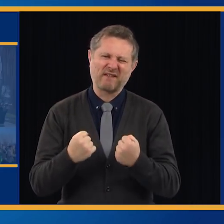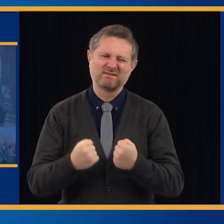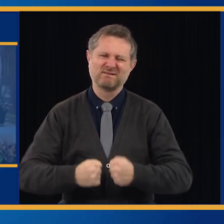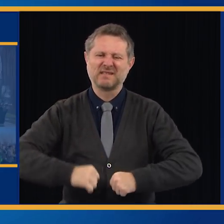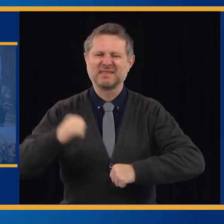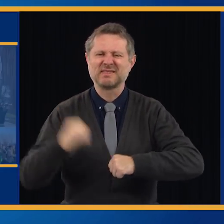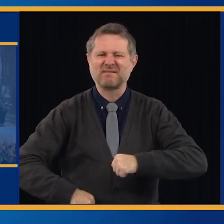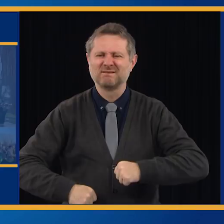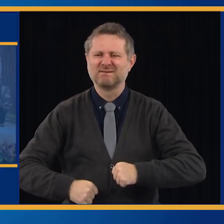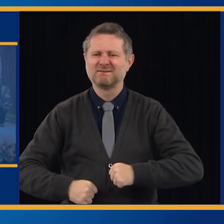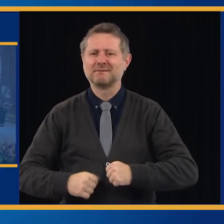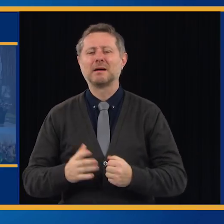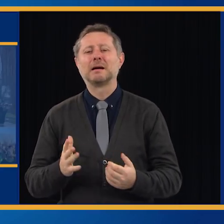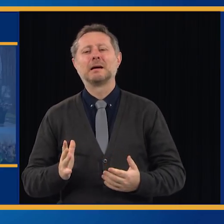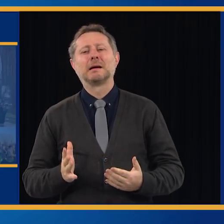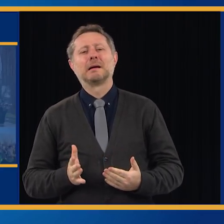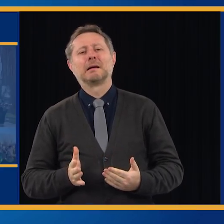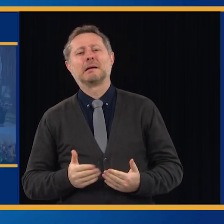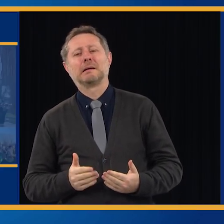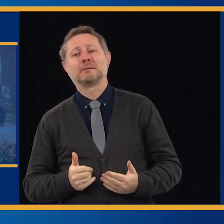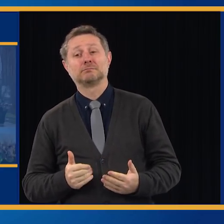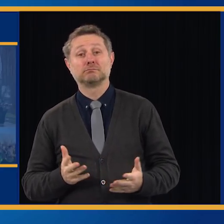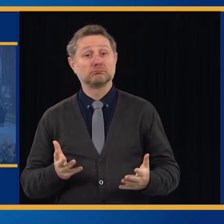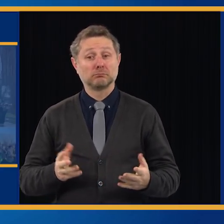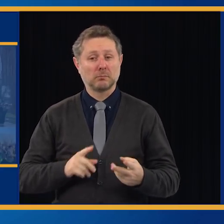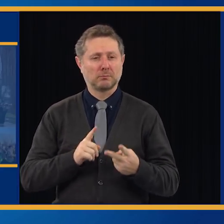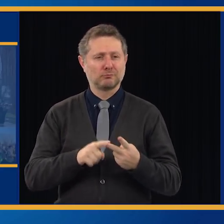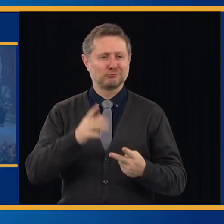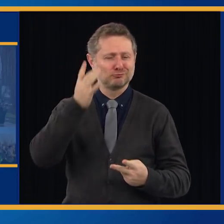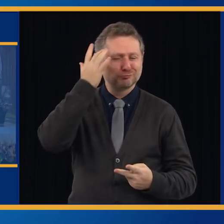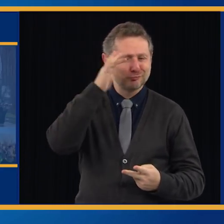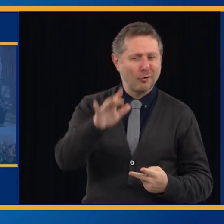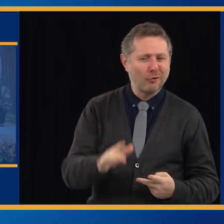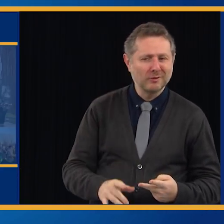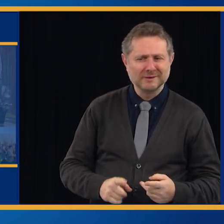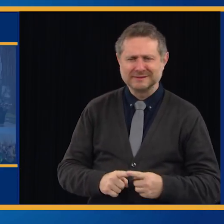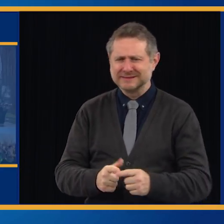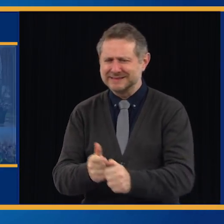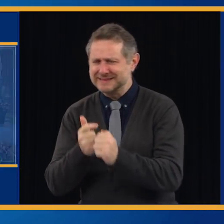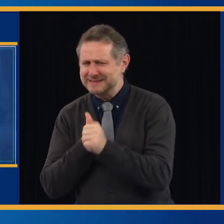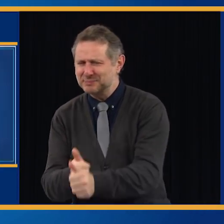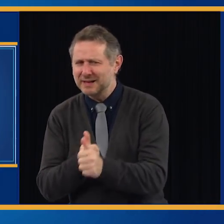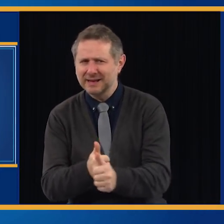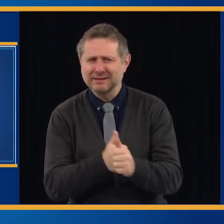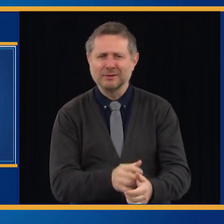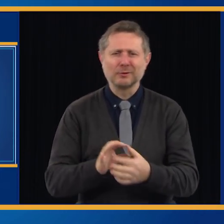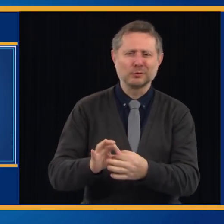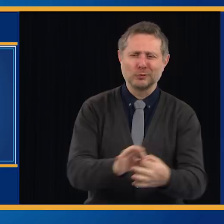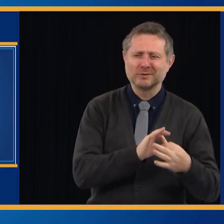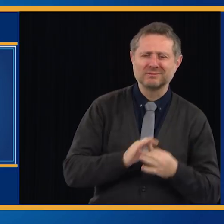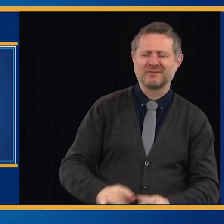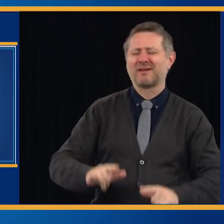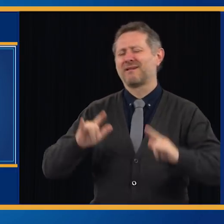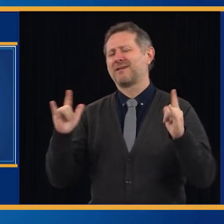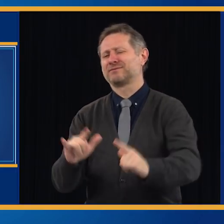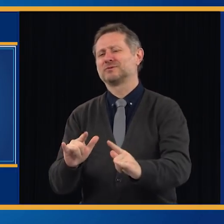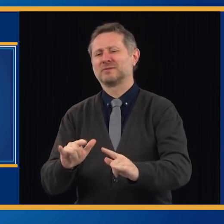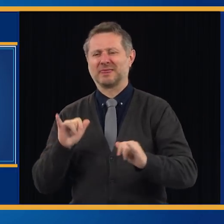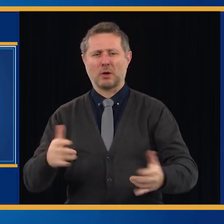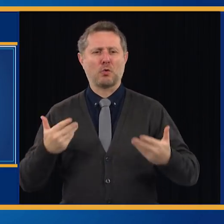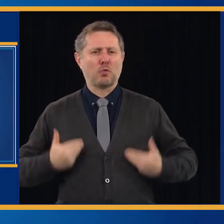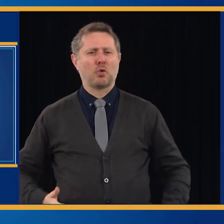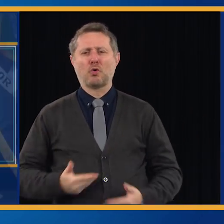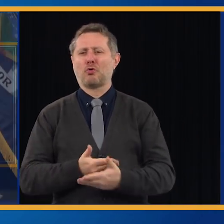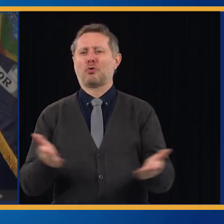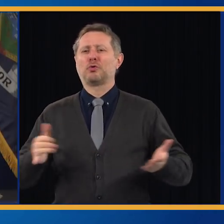is easy. It's smart, and it's disciplined, and it's unified, and it's loving. And that's who we are, and that's what